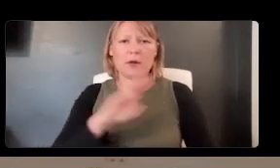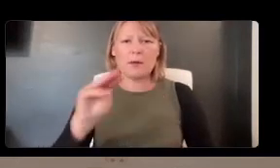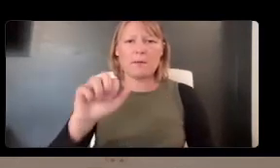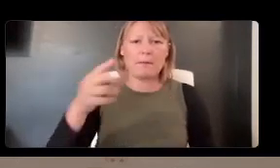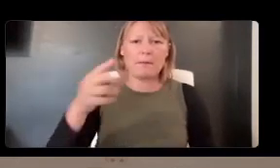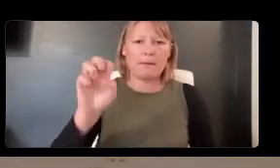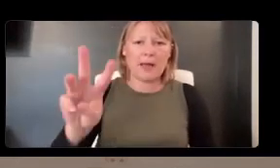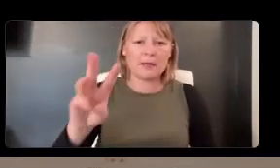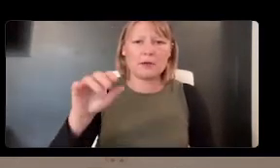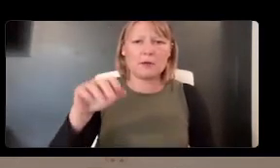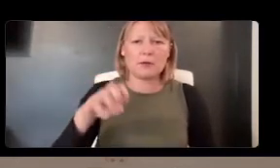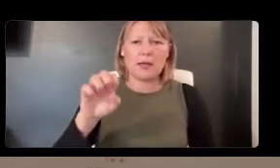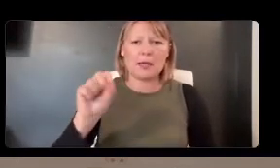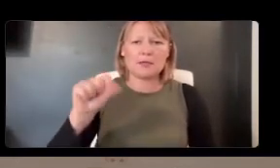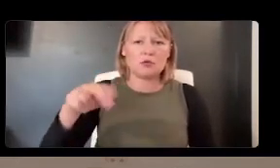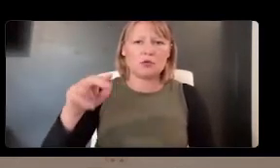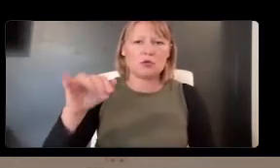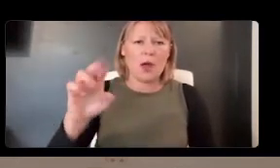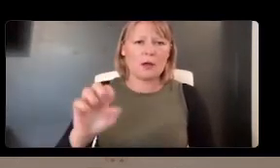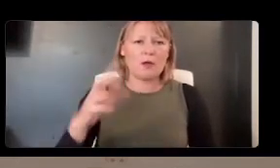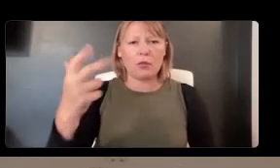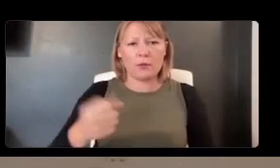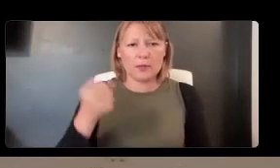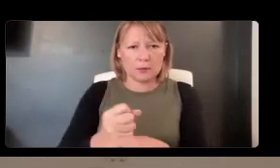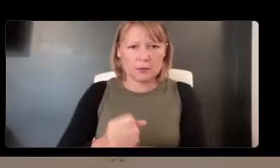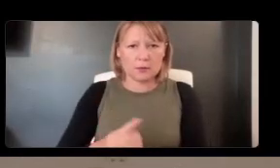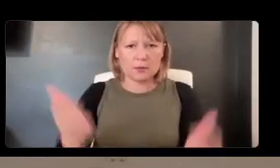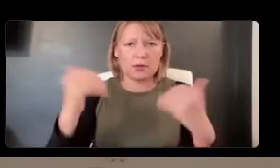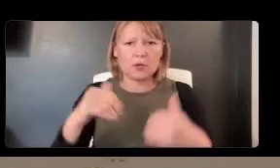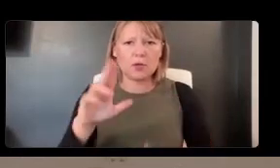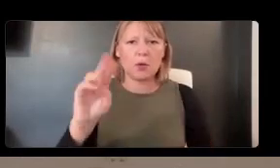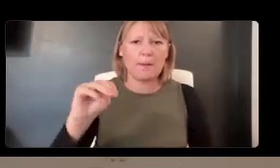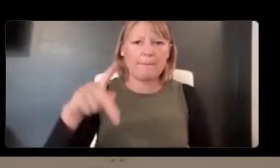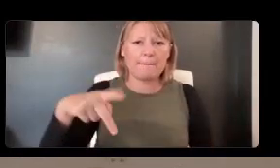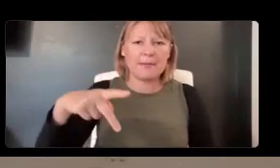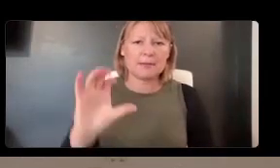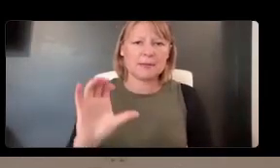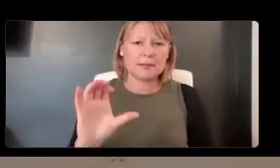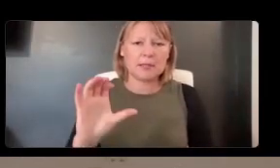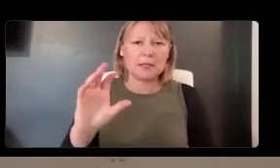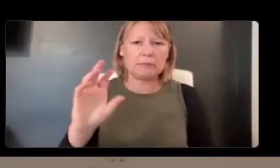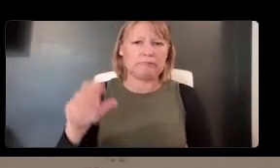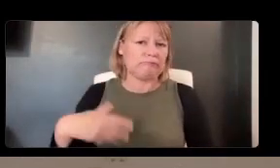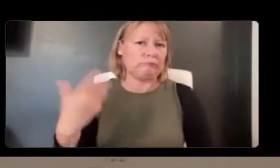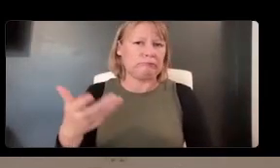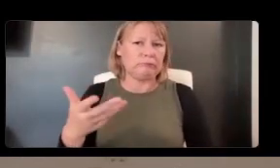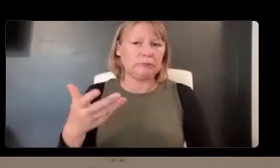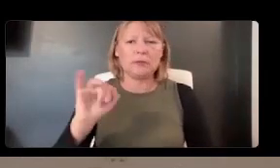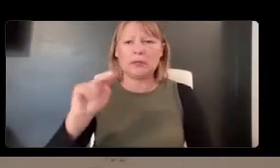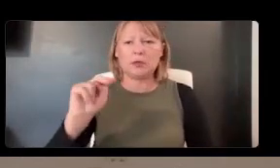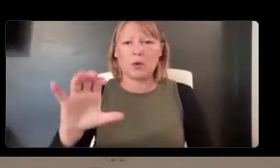Mead, Esquire, 3 years. UPMC Benefit Management Services Incorporated,